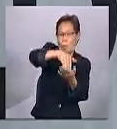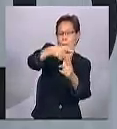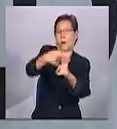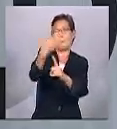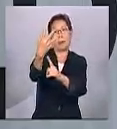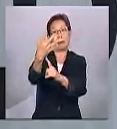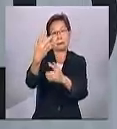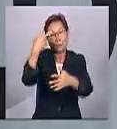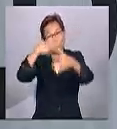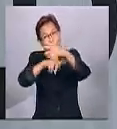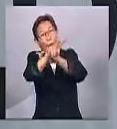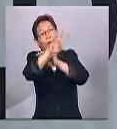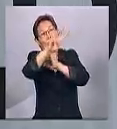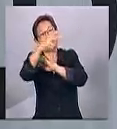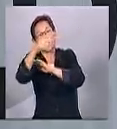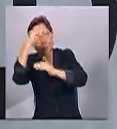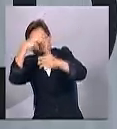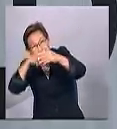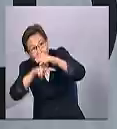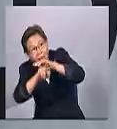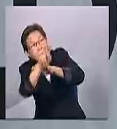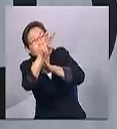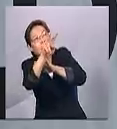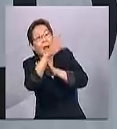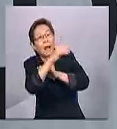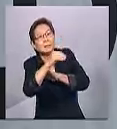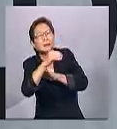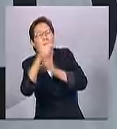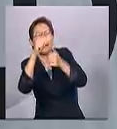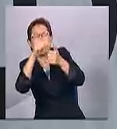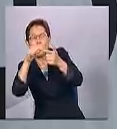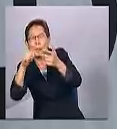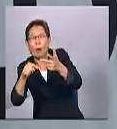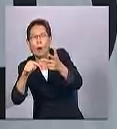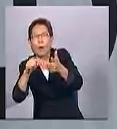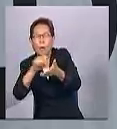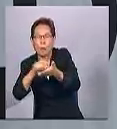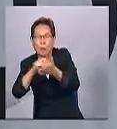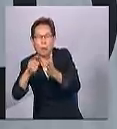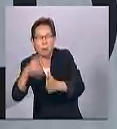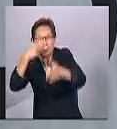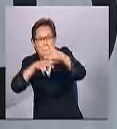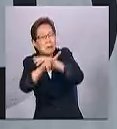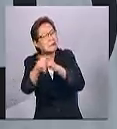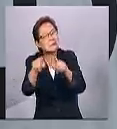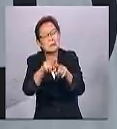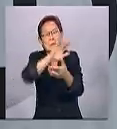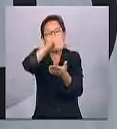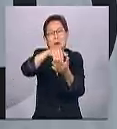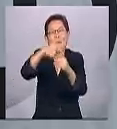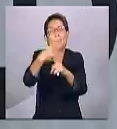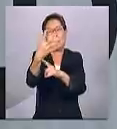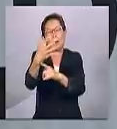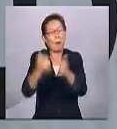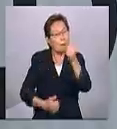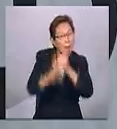also the prediction of World Health Organization, and also several authors have predicted the same. But what's more important is